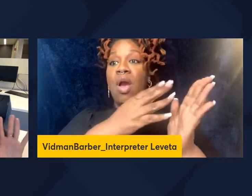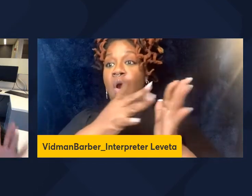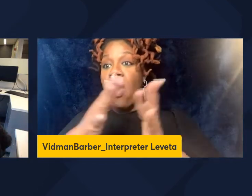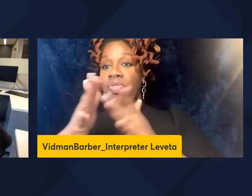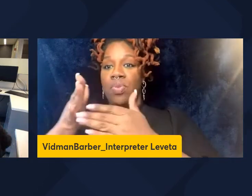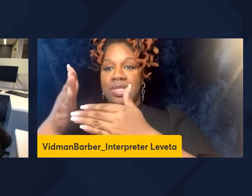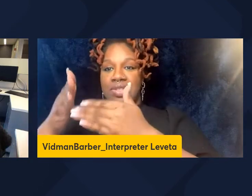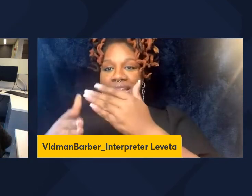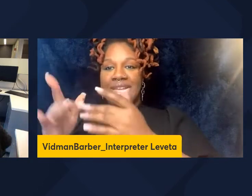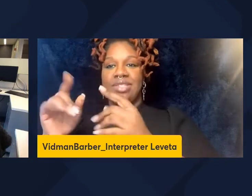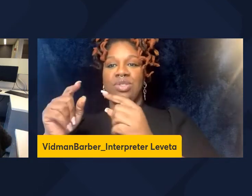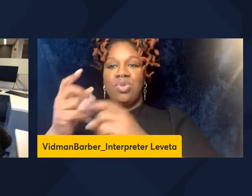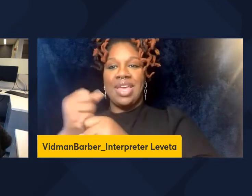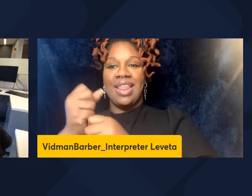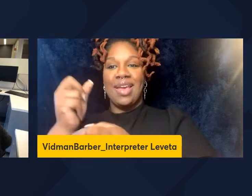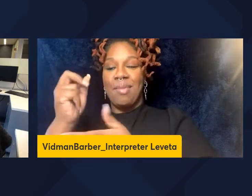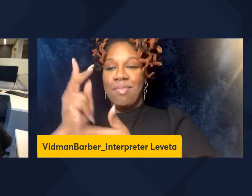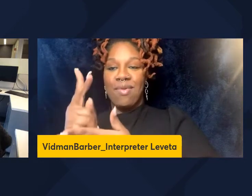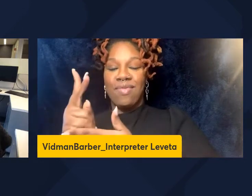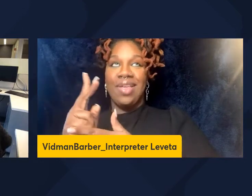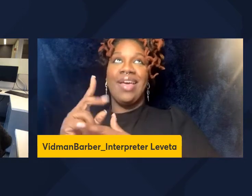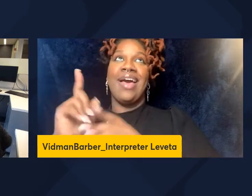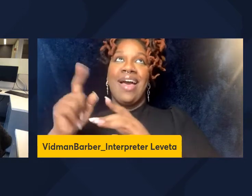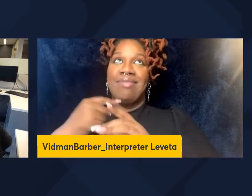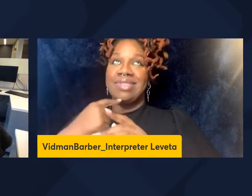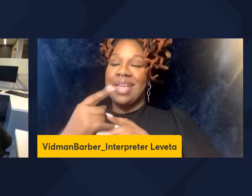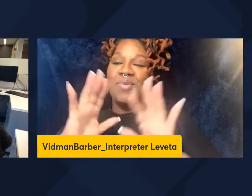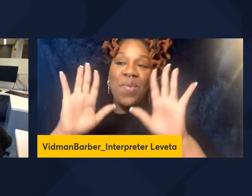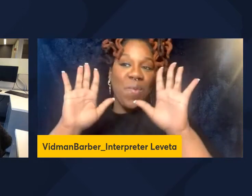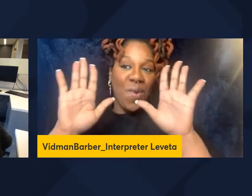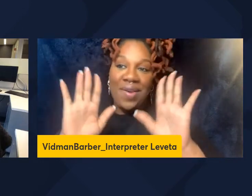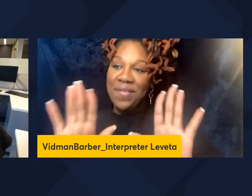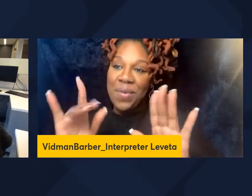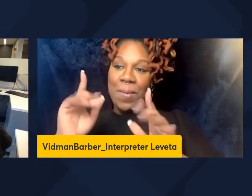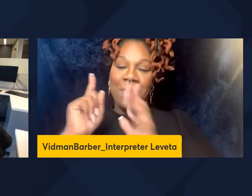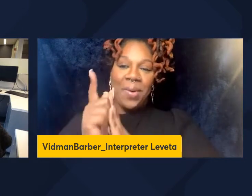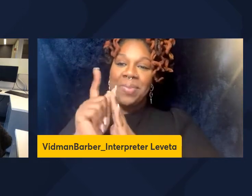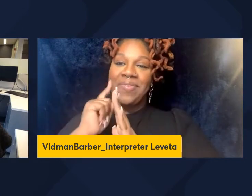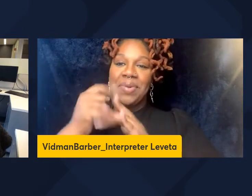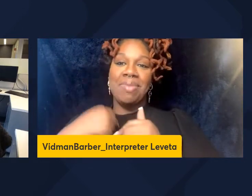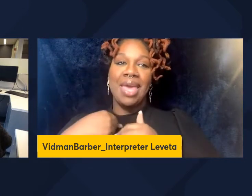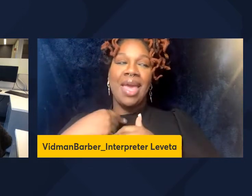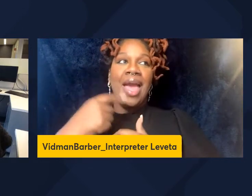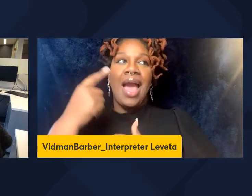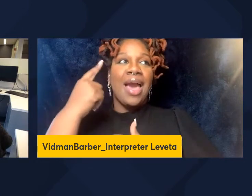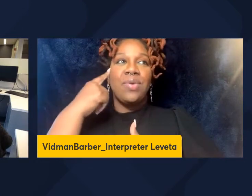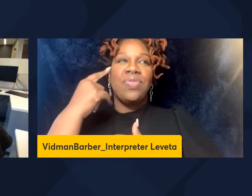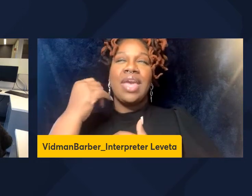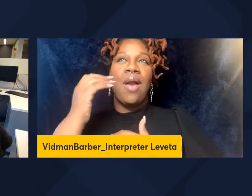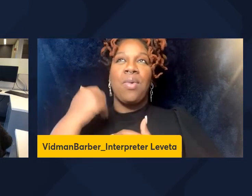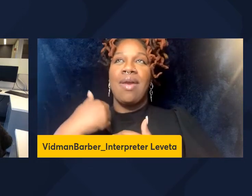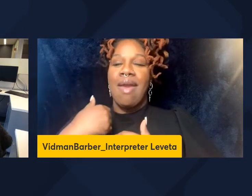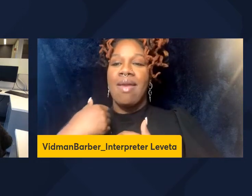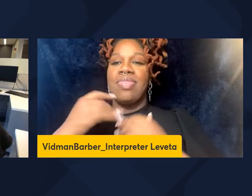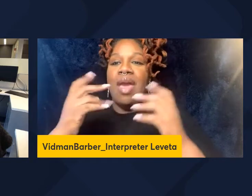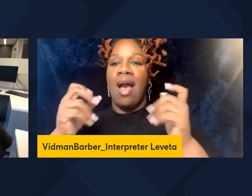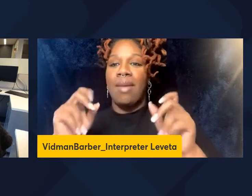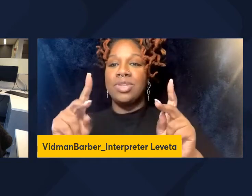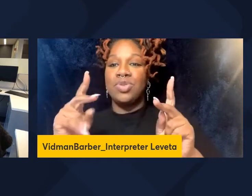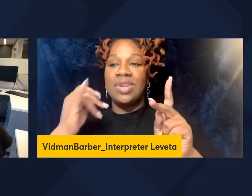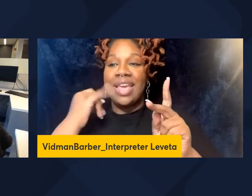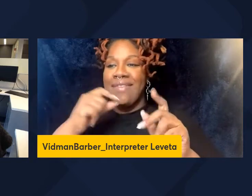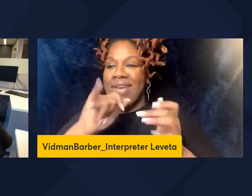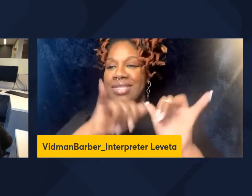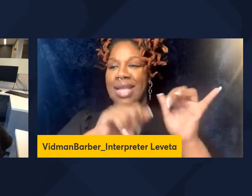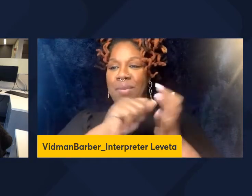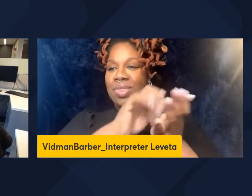say that was a wonderful, wonderful moment for me, which I don't think I ever would have had that chance had I stayed in academia.